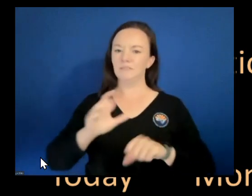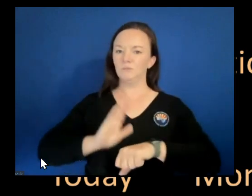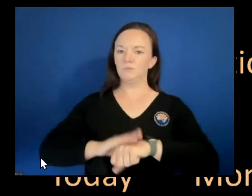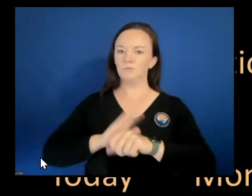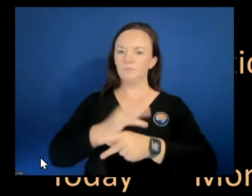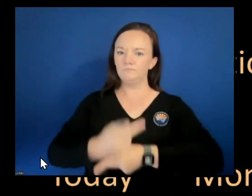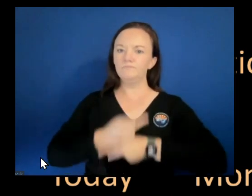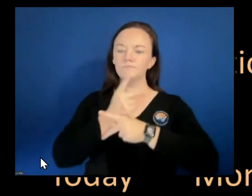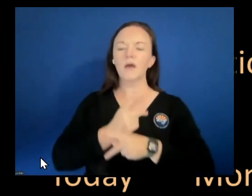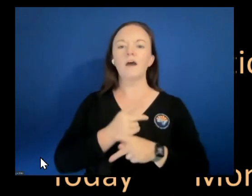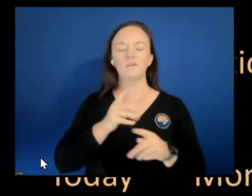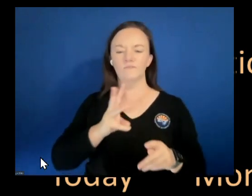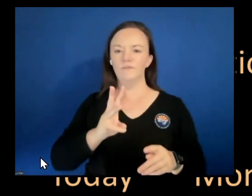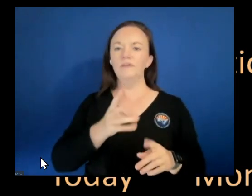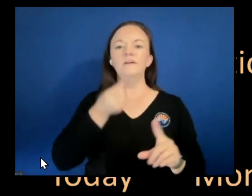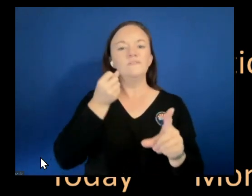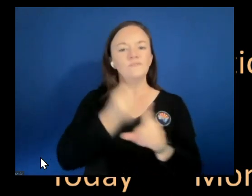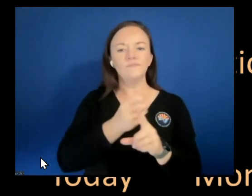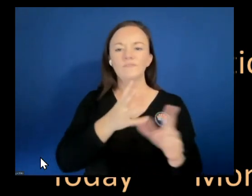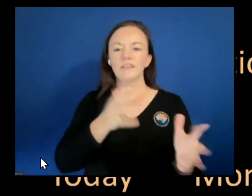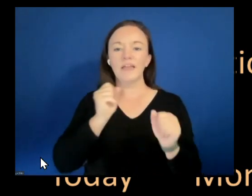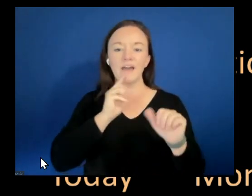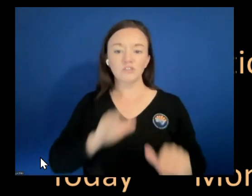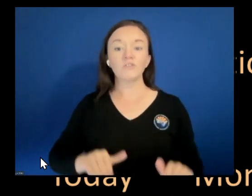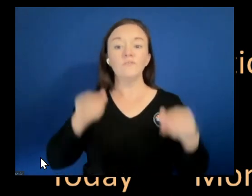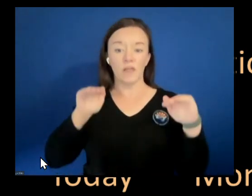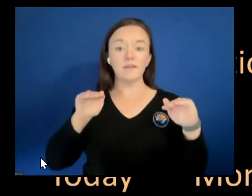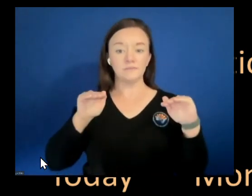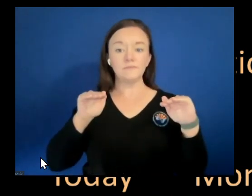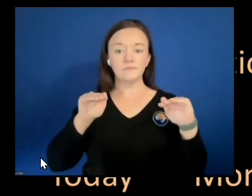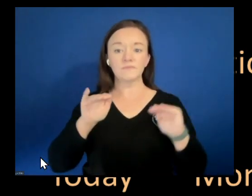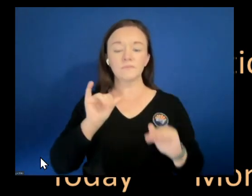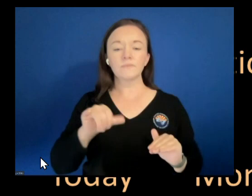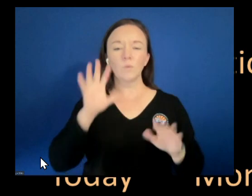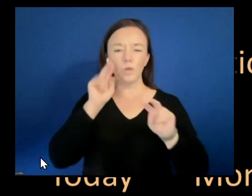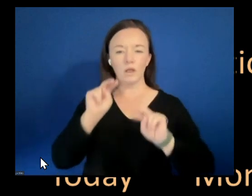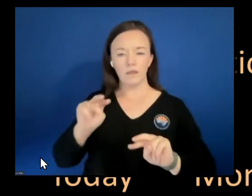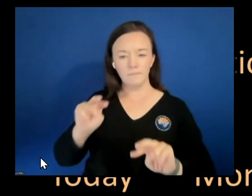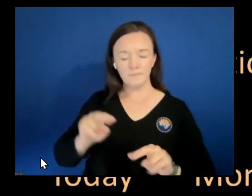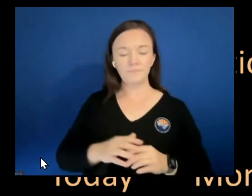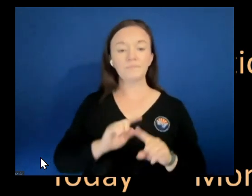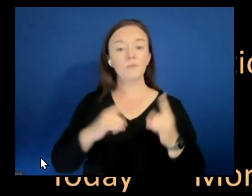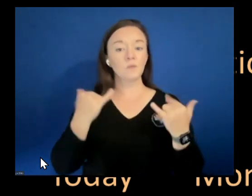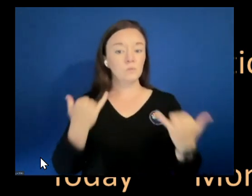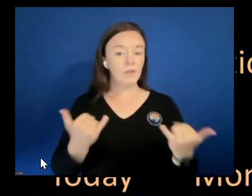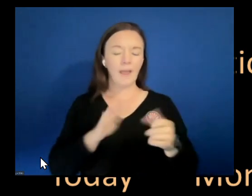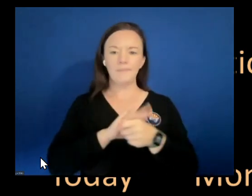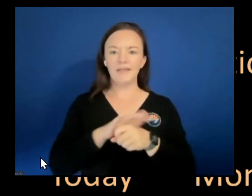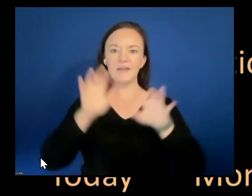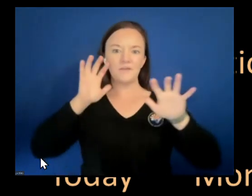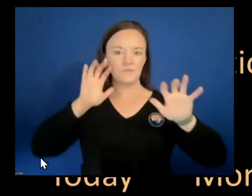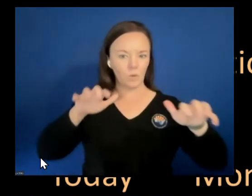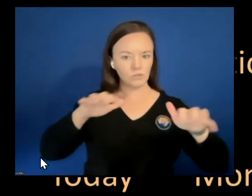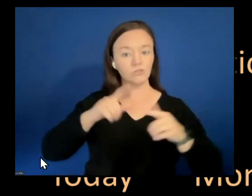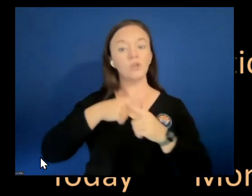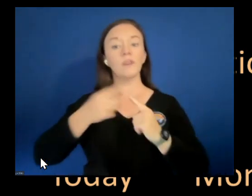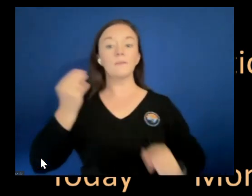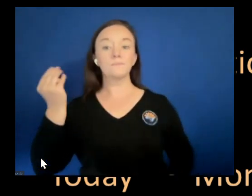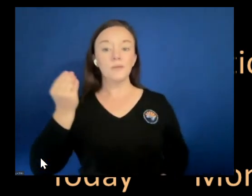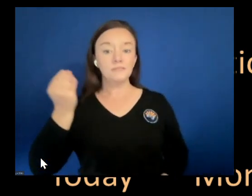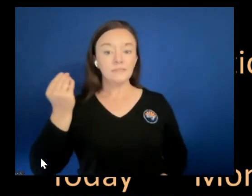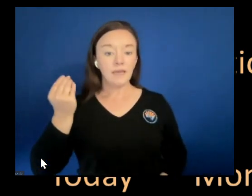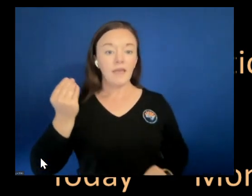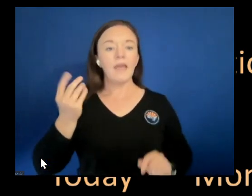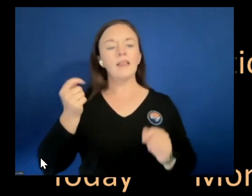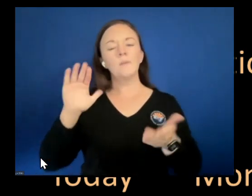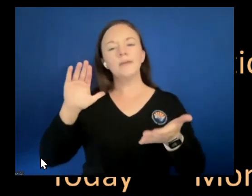keeping an eye on. But as you can see, we have plenty of moisture over the area today. So as we go into Monday, we actually a little bit of a down